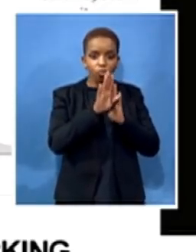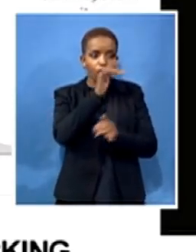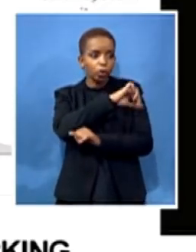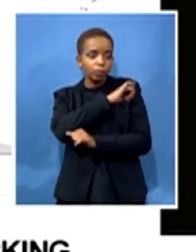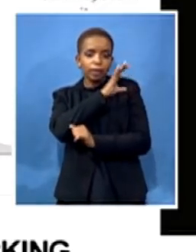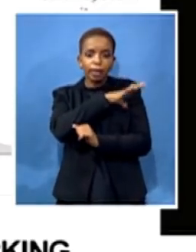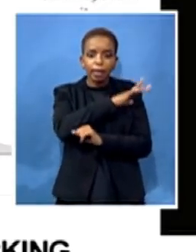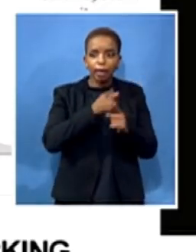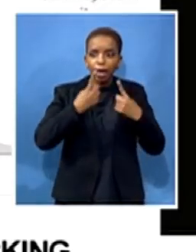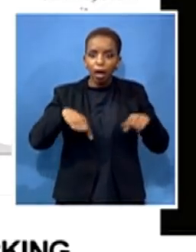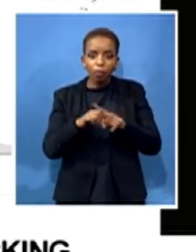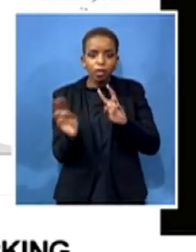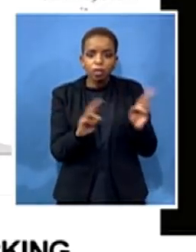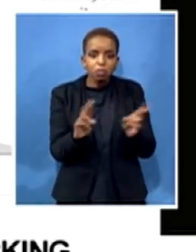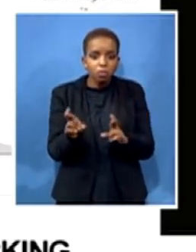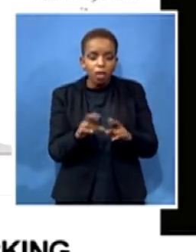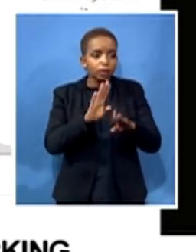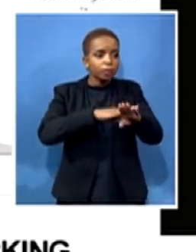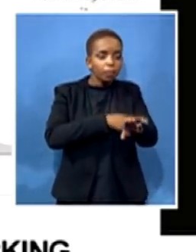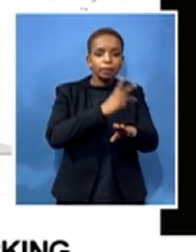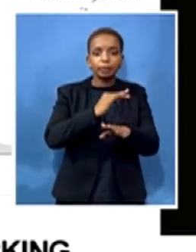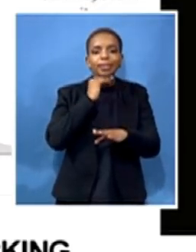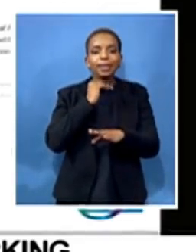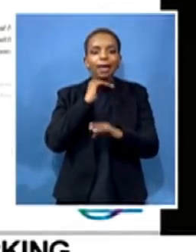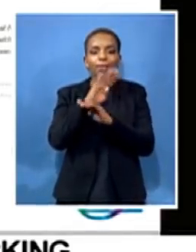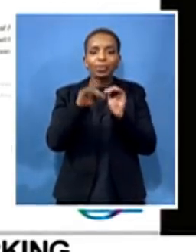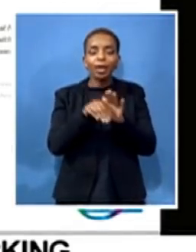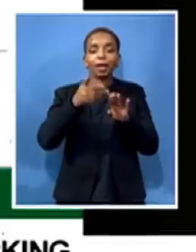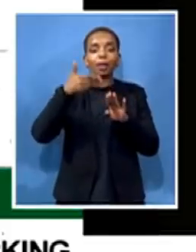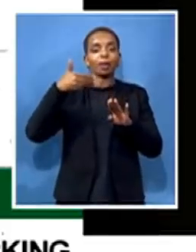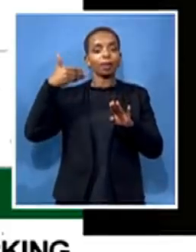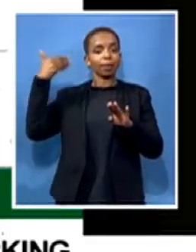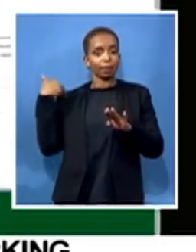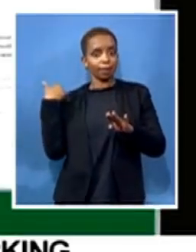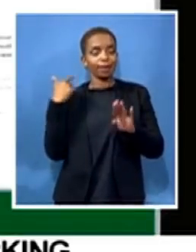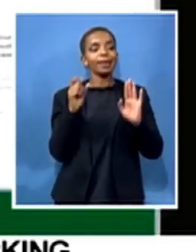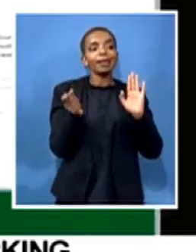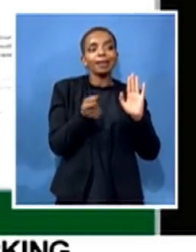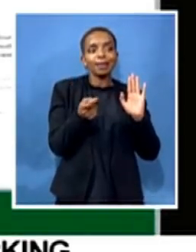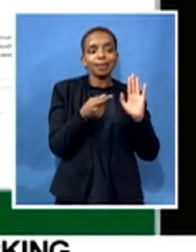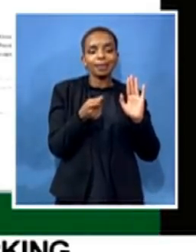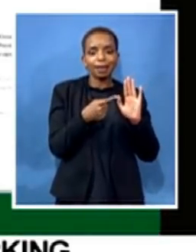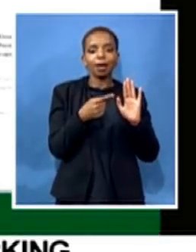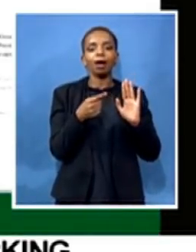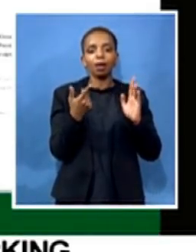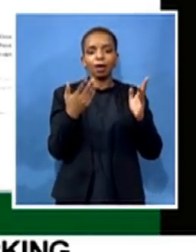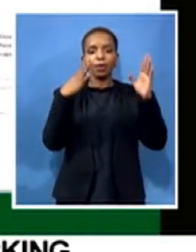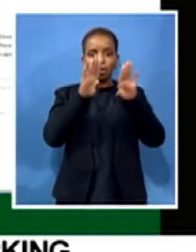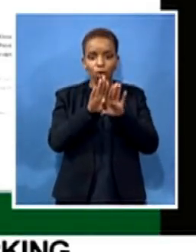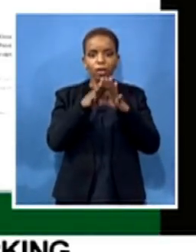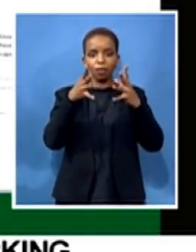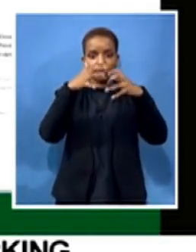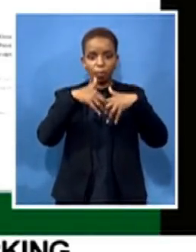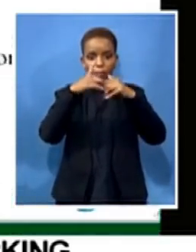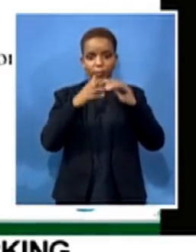of the services. So this is what the lockdown was meant to achieve. So